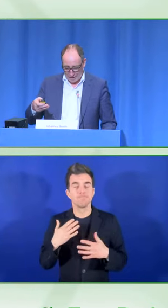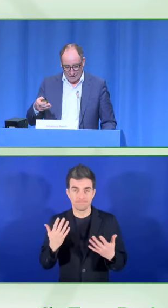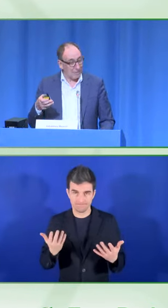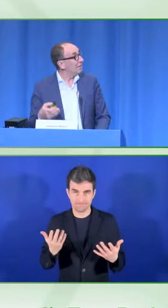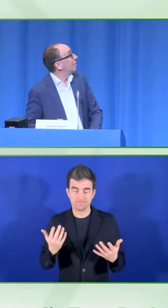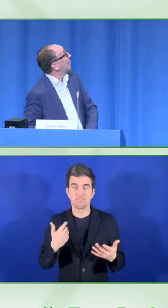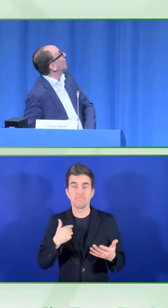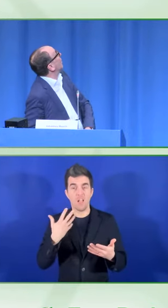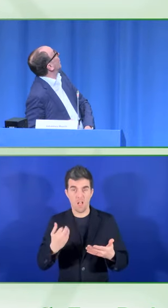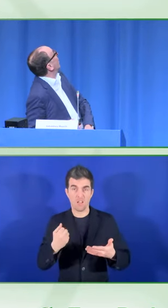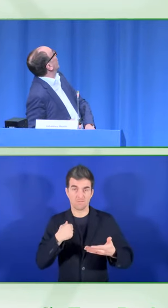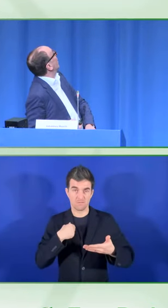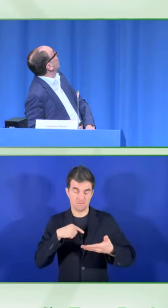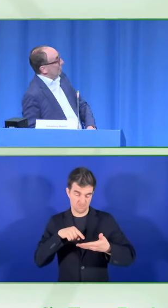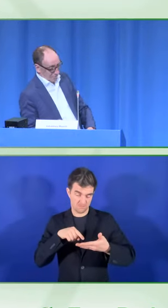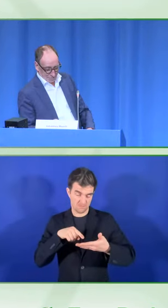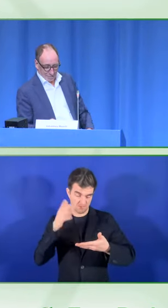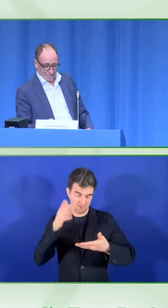try.